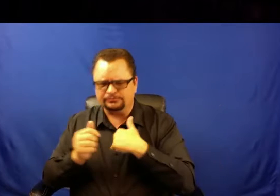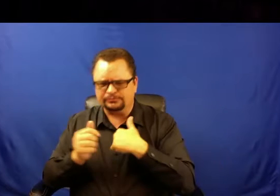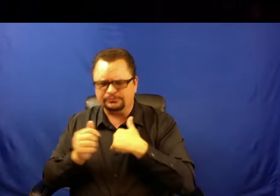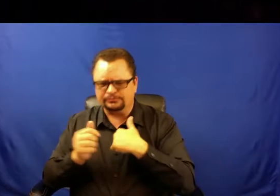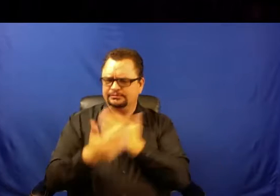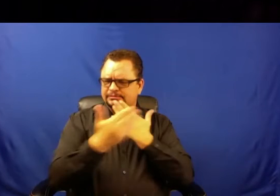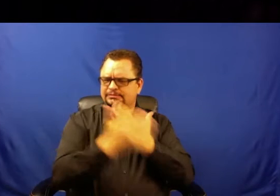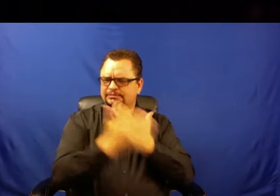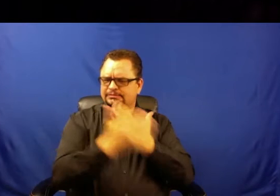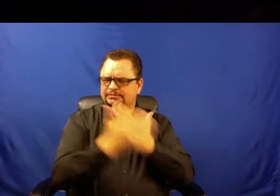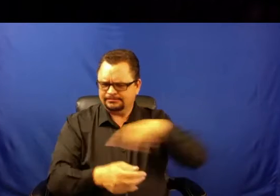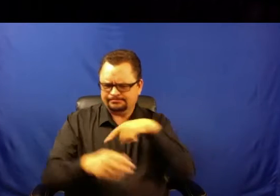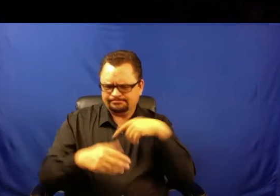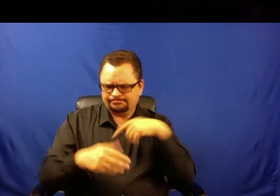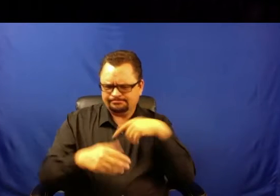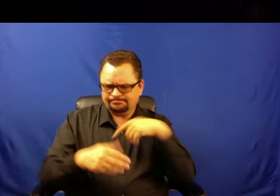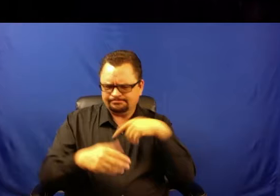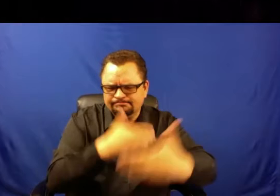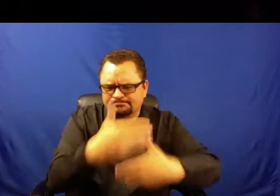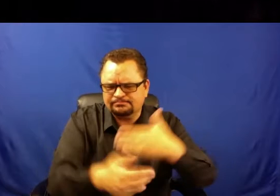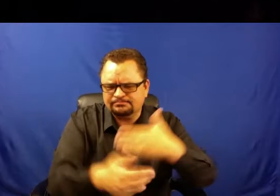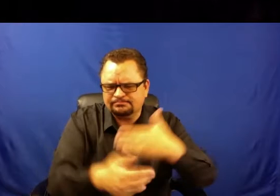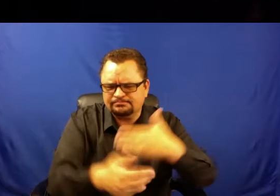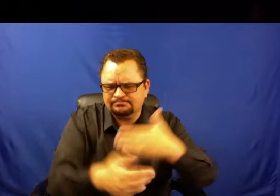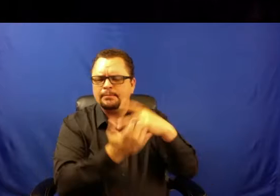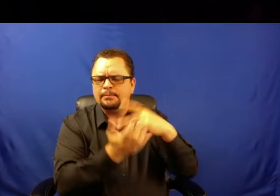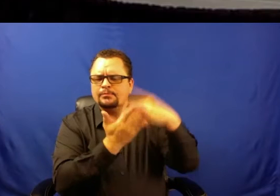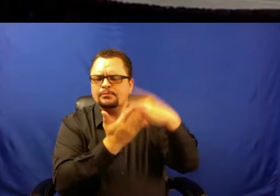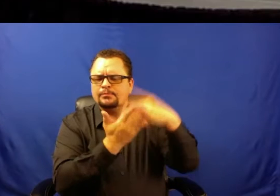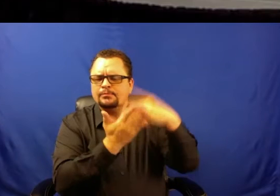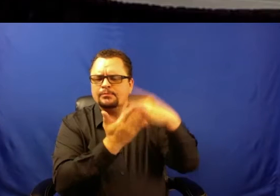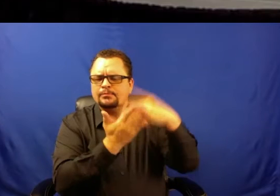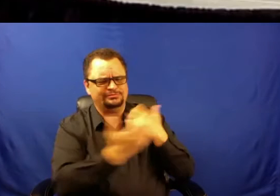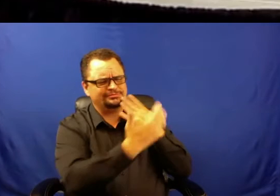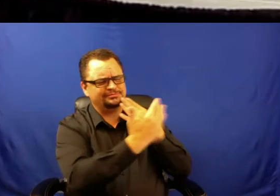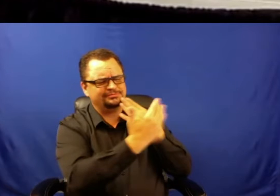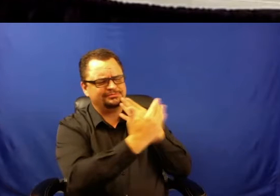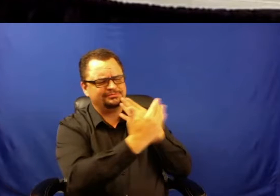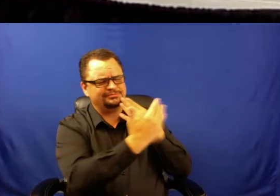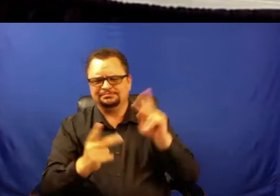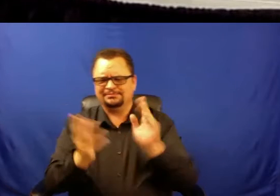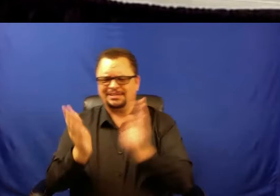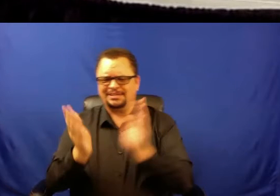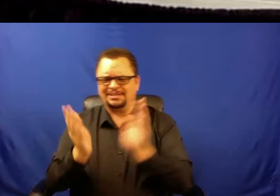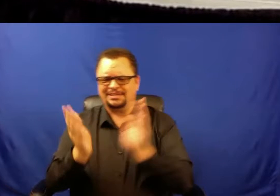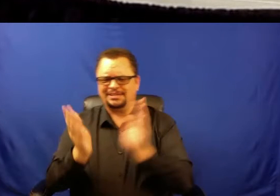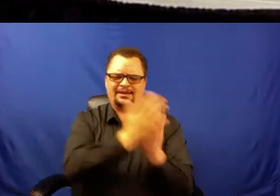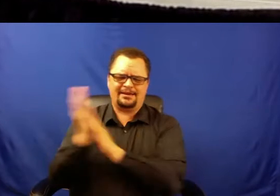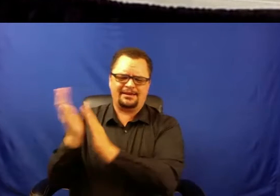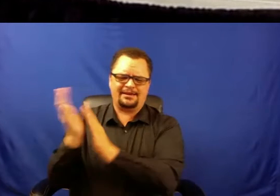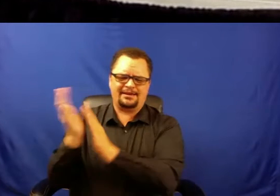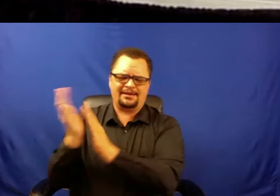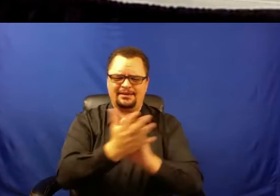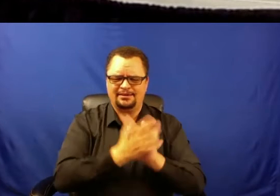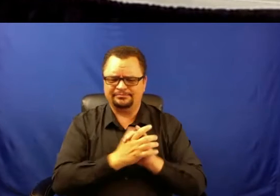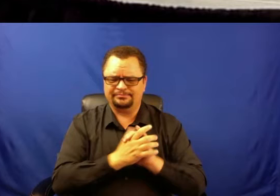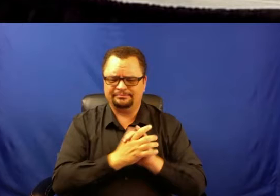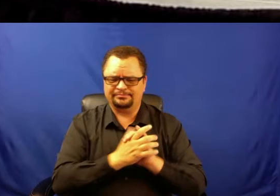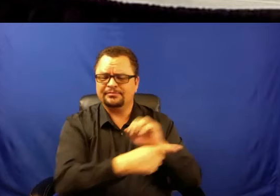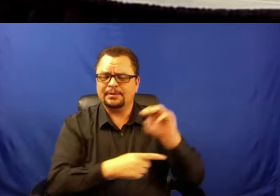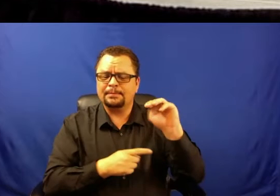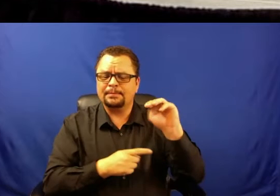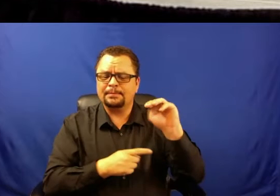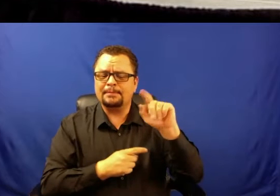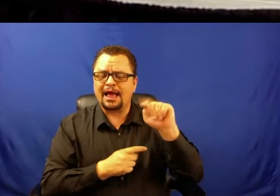All right, Matthews Vu, Dr. Vu, and you have, I believe, your wife, Stephanie Robbins. No,